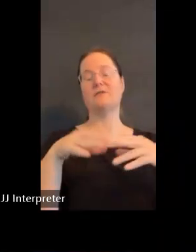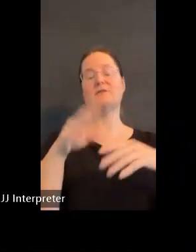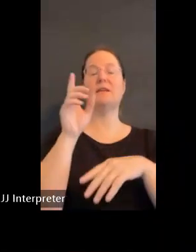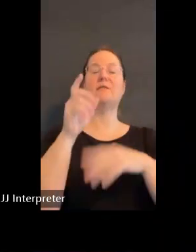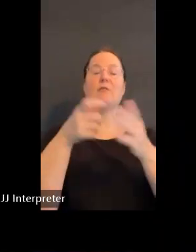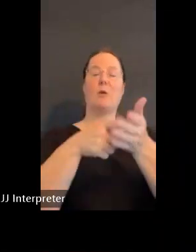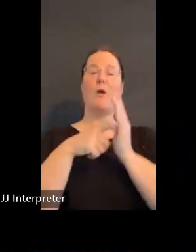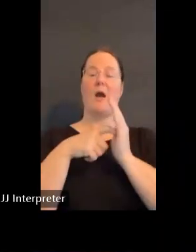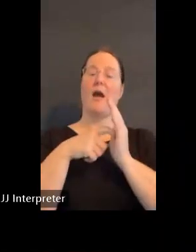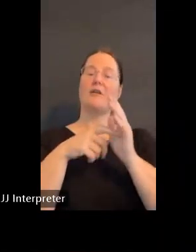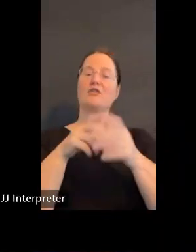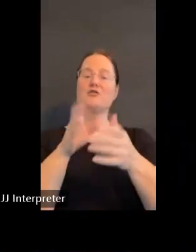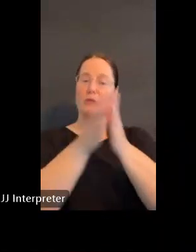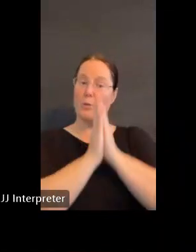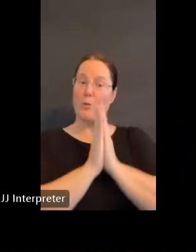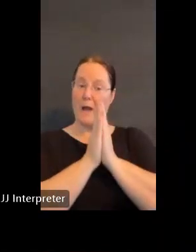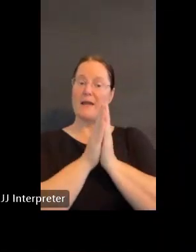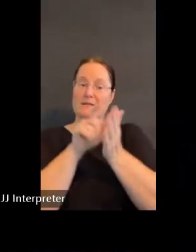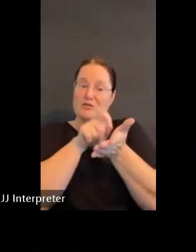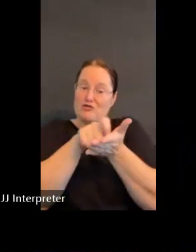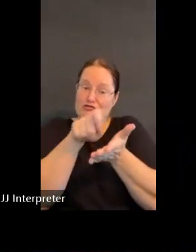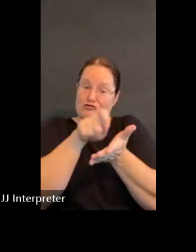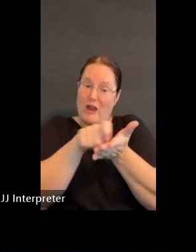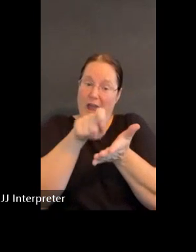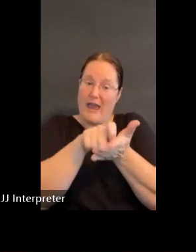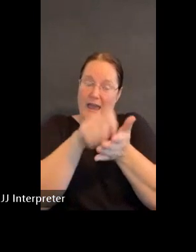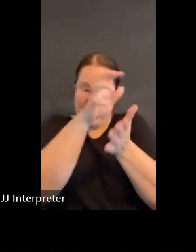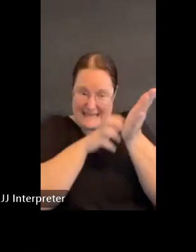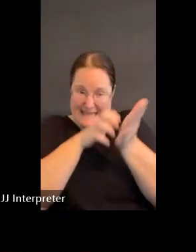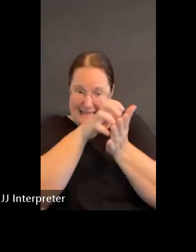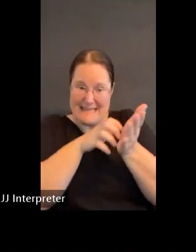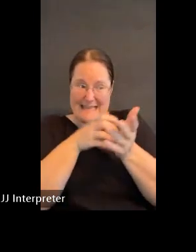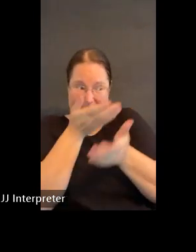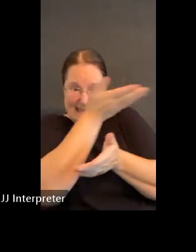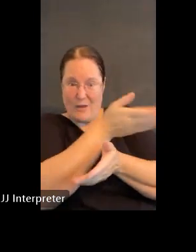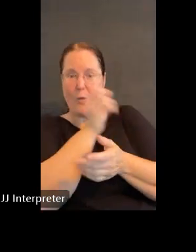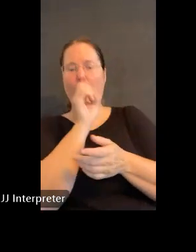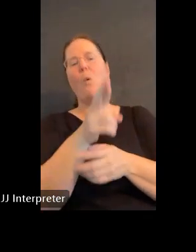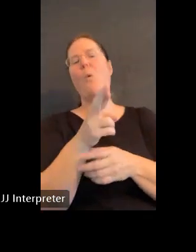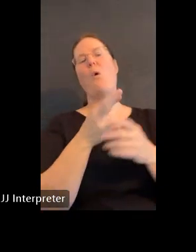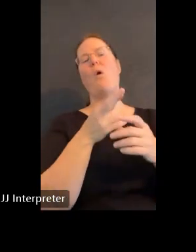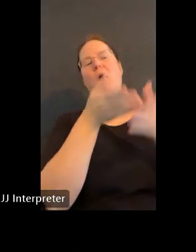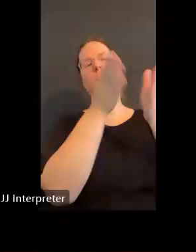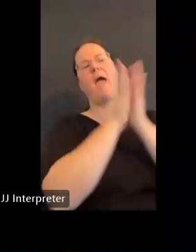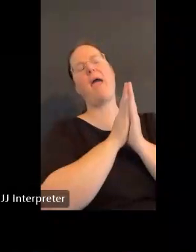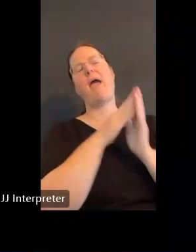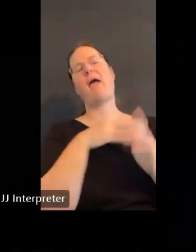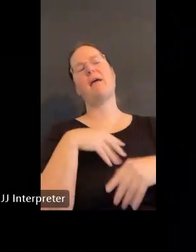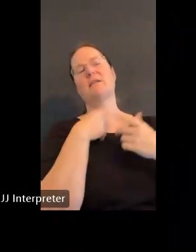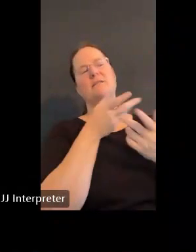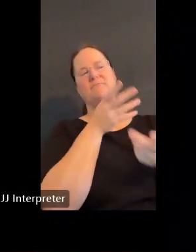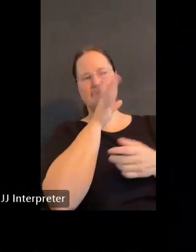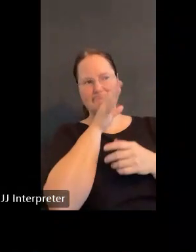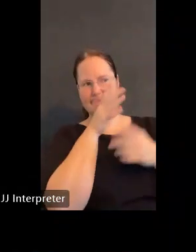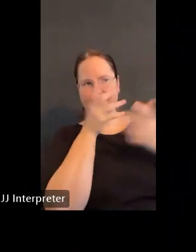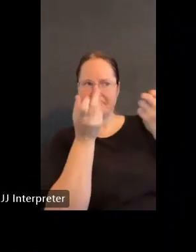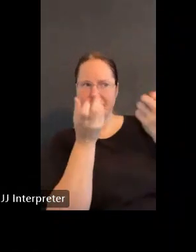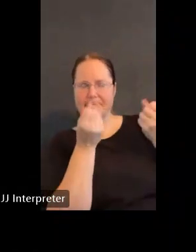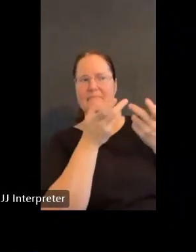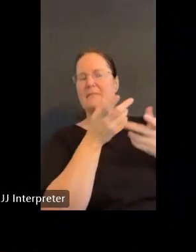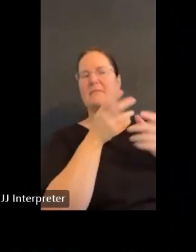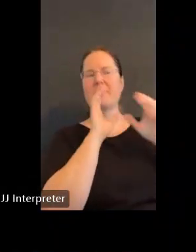or verbally. We strongly recommend that tenants do make these reasonable accommodation requests in